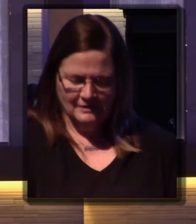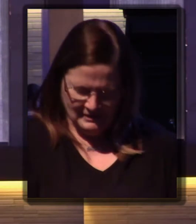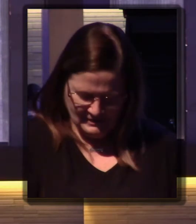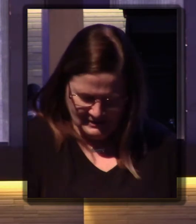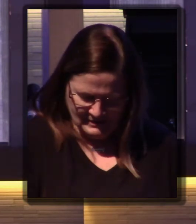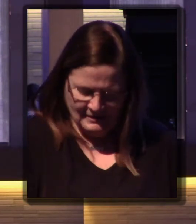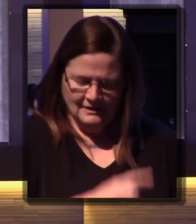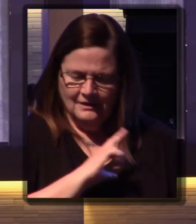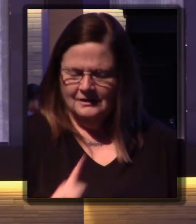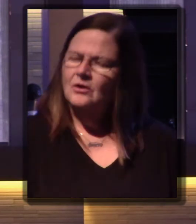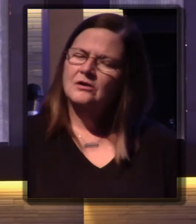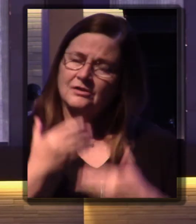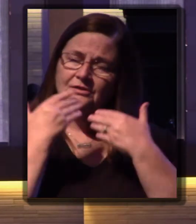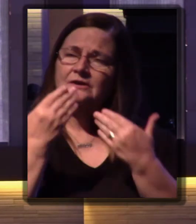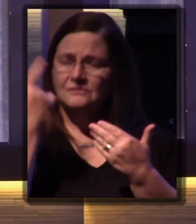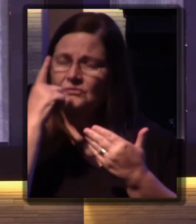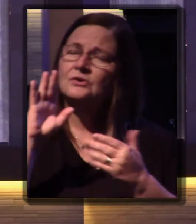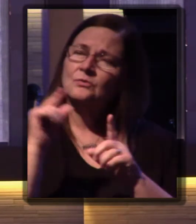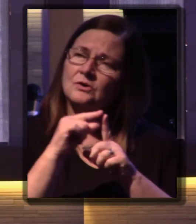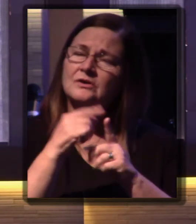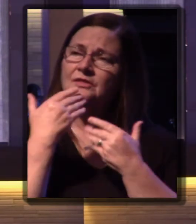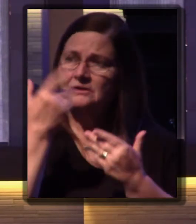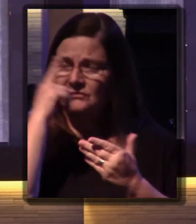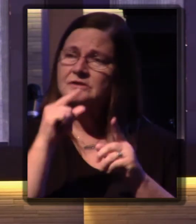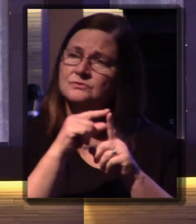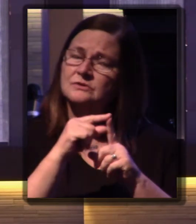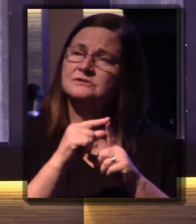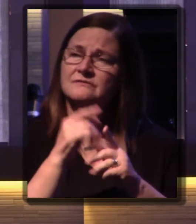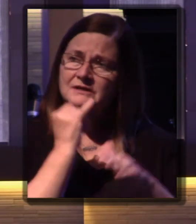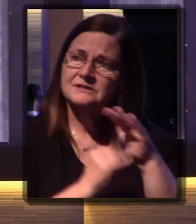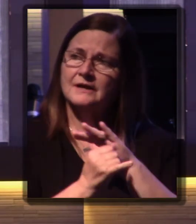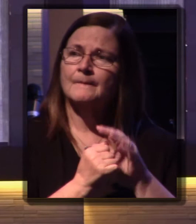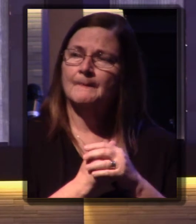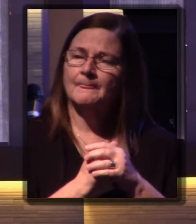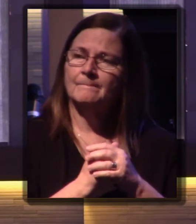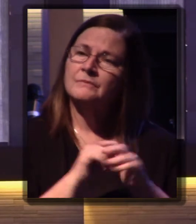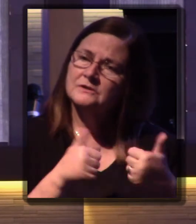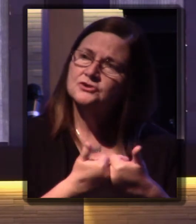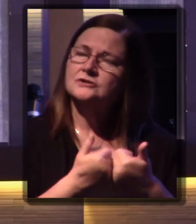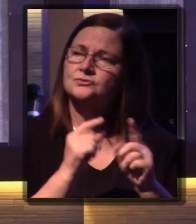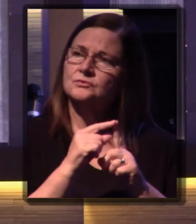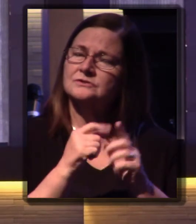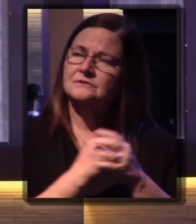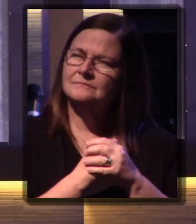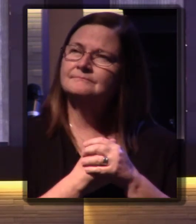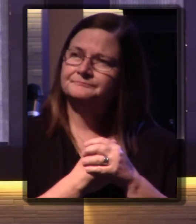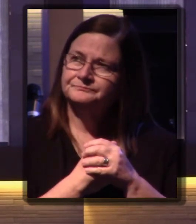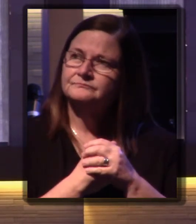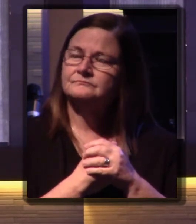together. Lord, we thank you again for your word, and we thank you for these words of Isaiah, challenging